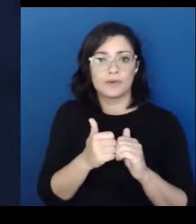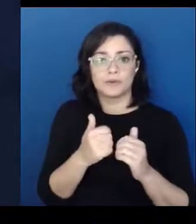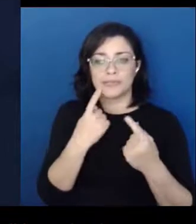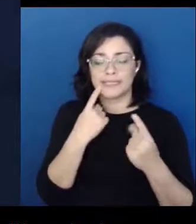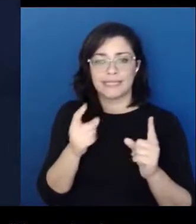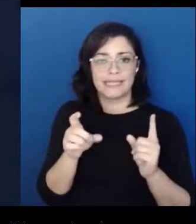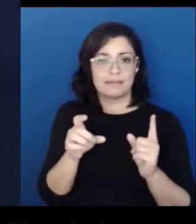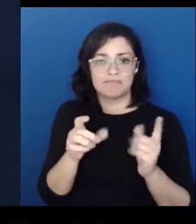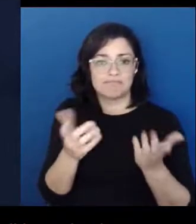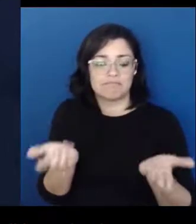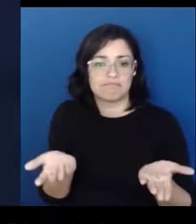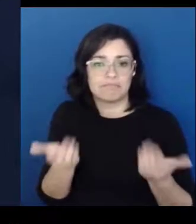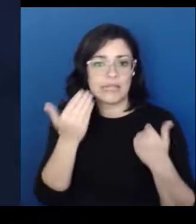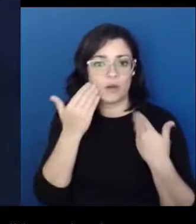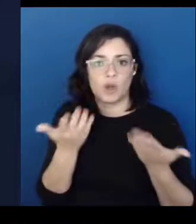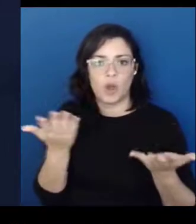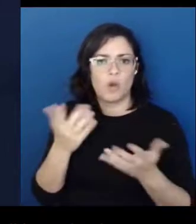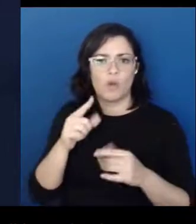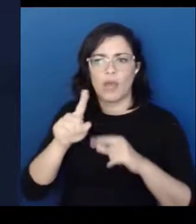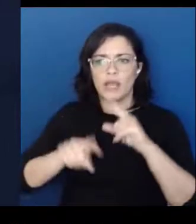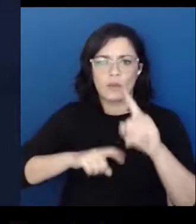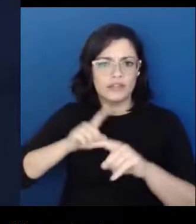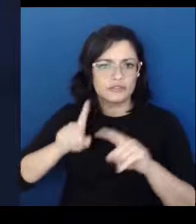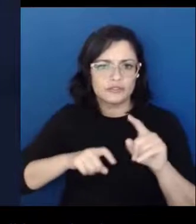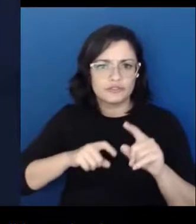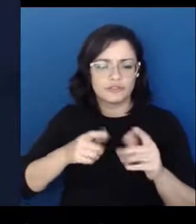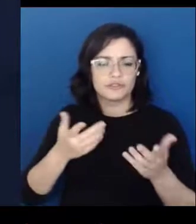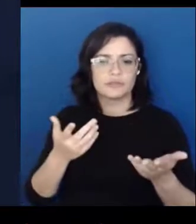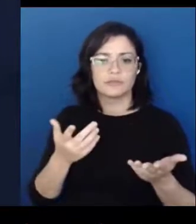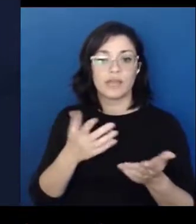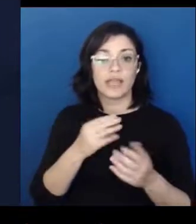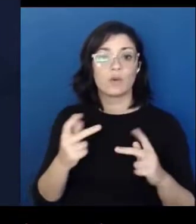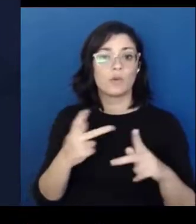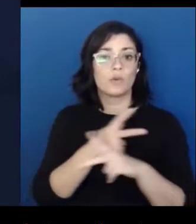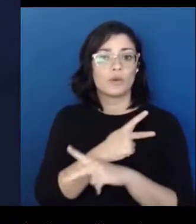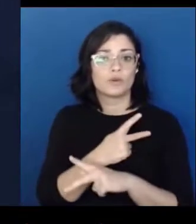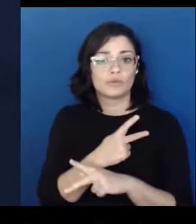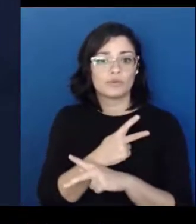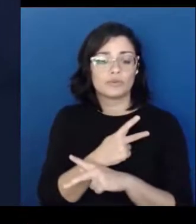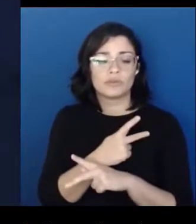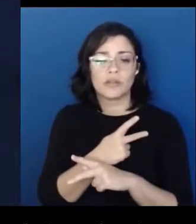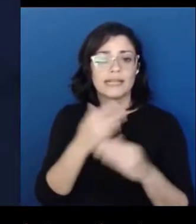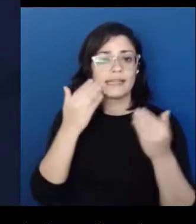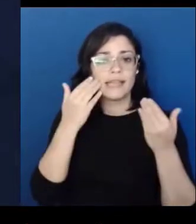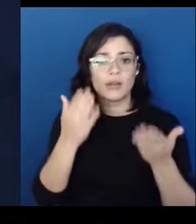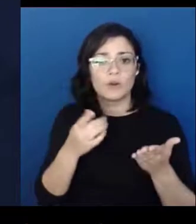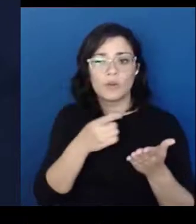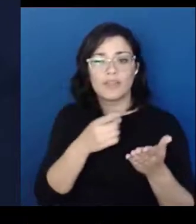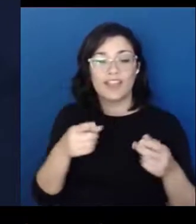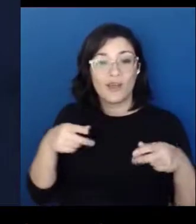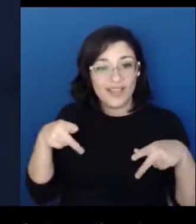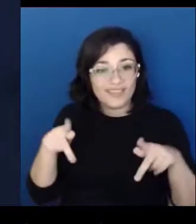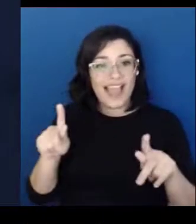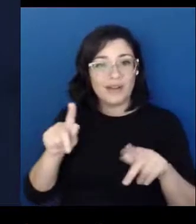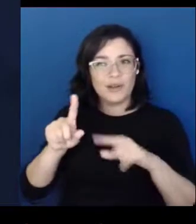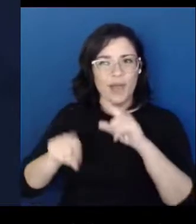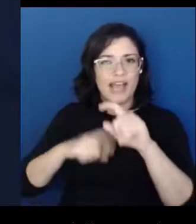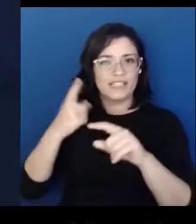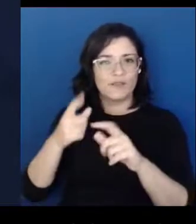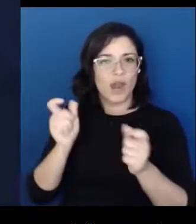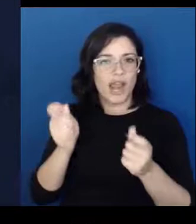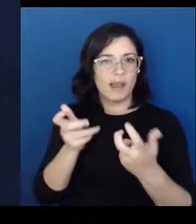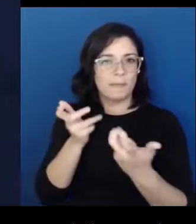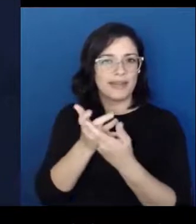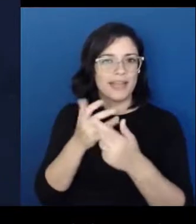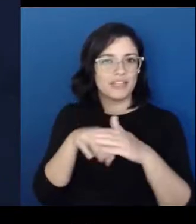to ask. And even worse, they don't know that they're allowed to ask for accommodations such as captioning.